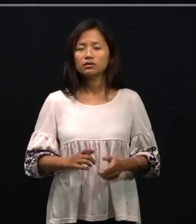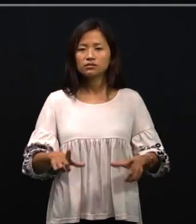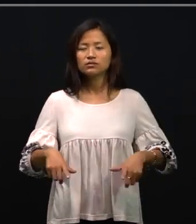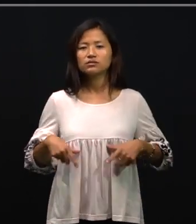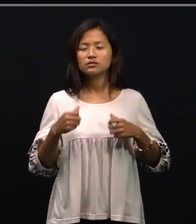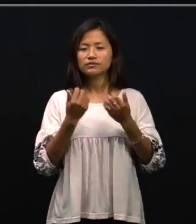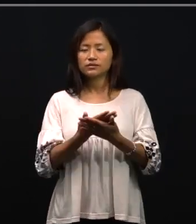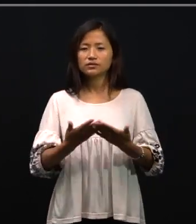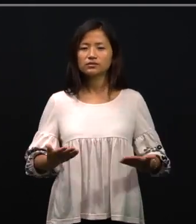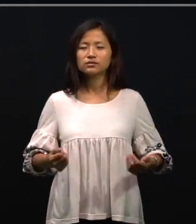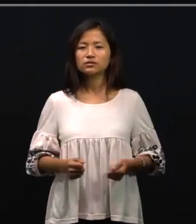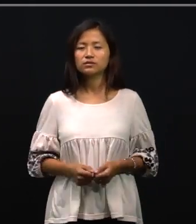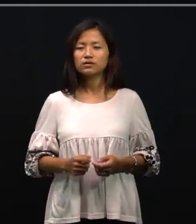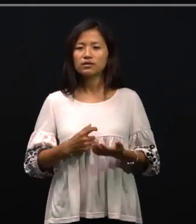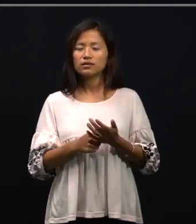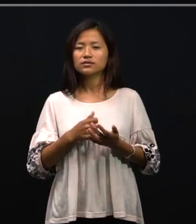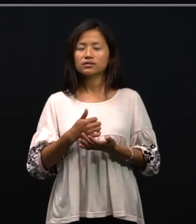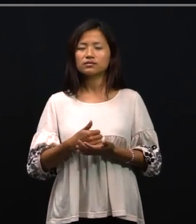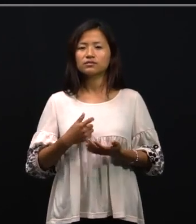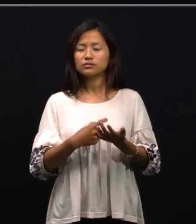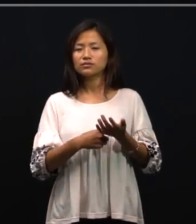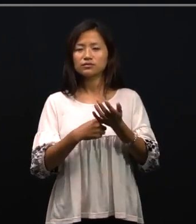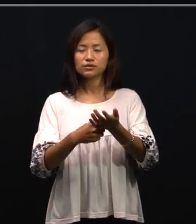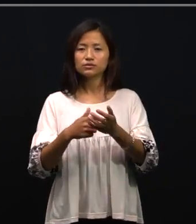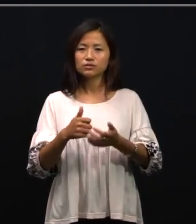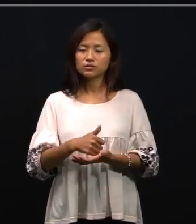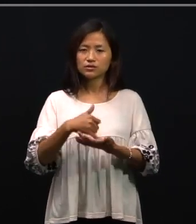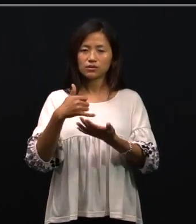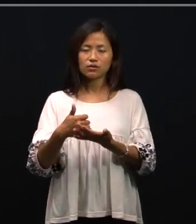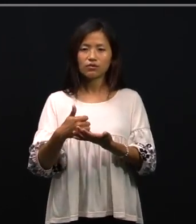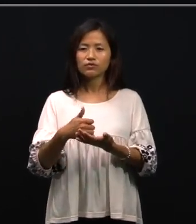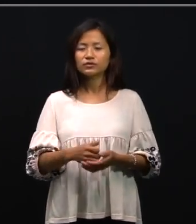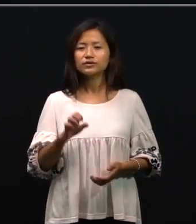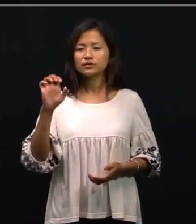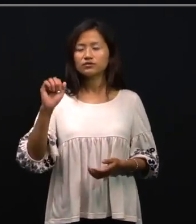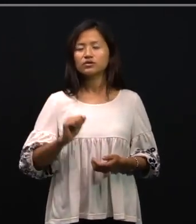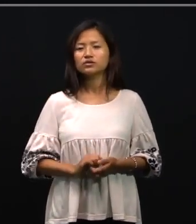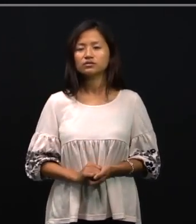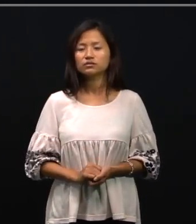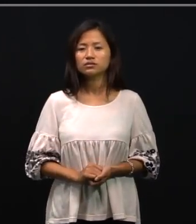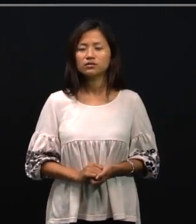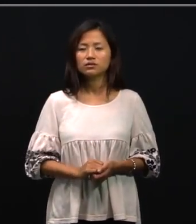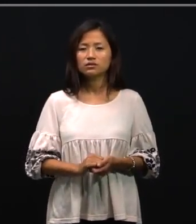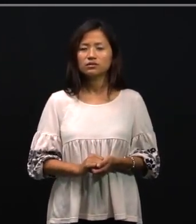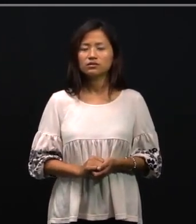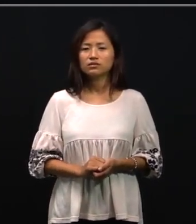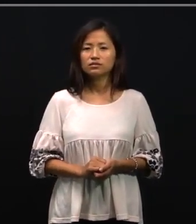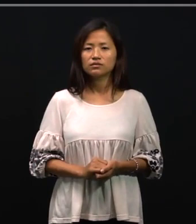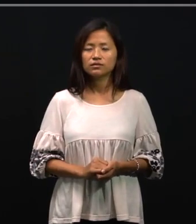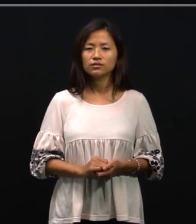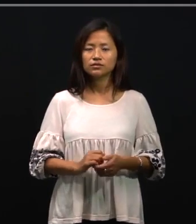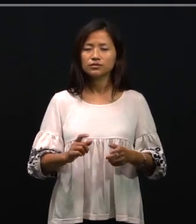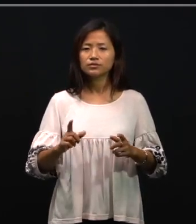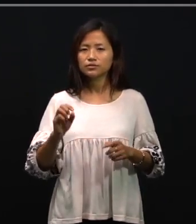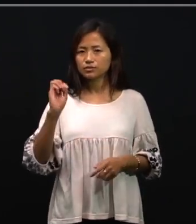things as which has resulted as a result of evolution. And we know that life, it has been 3